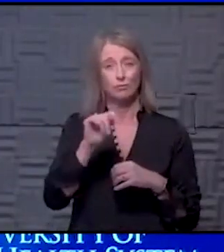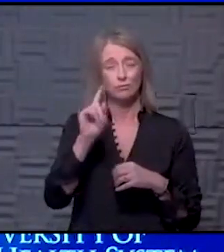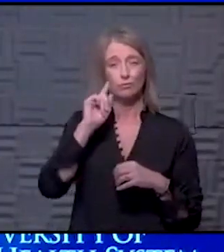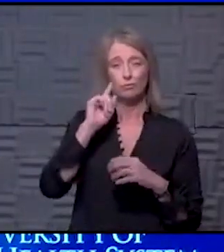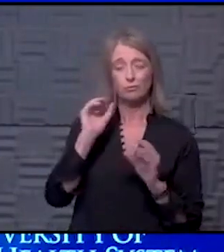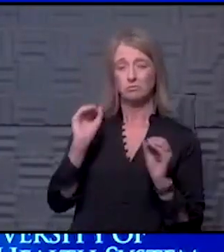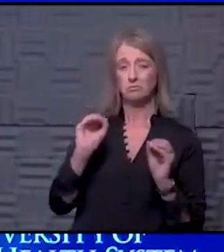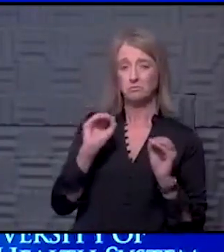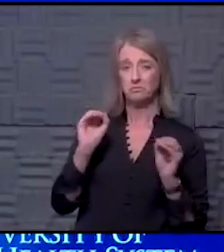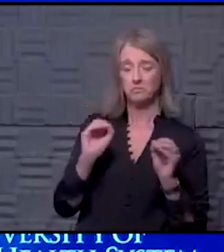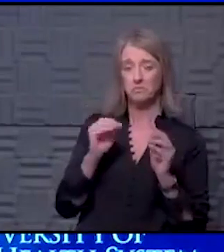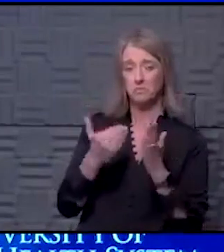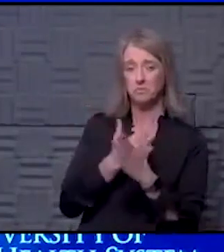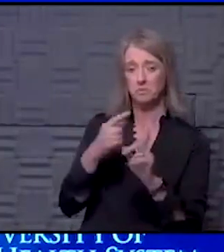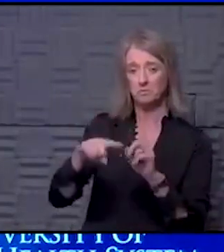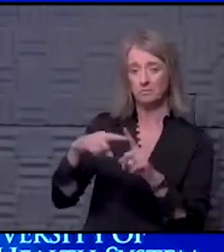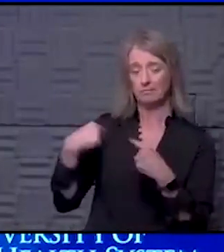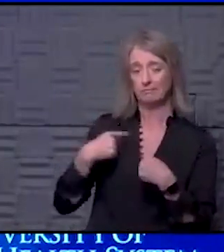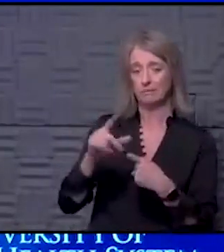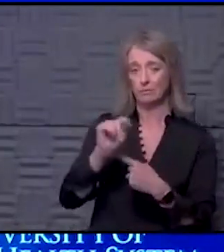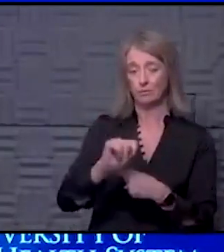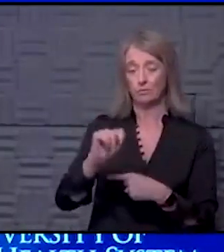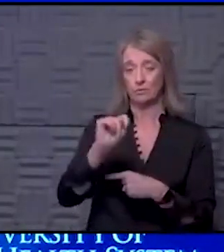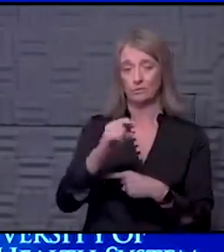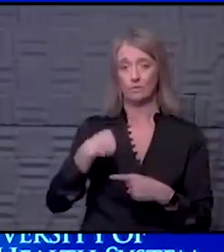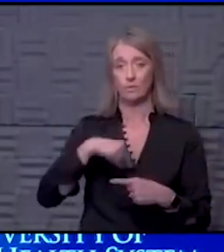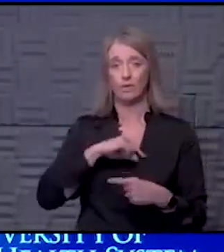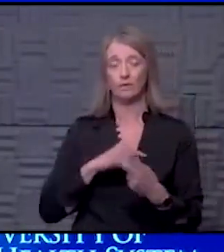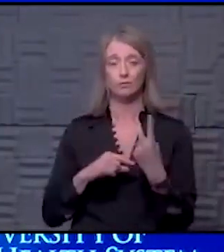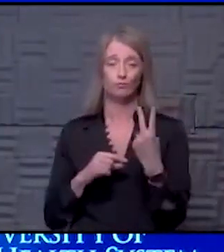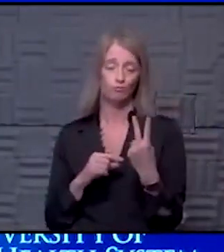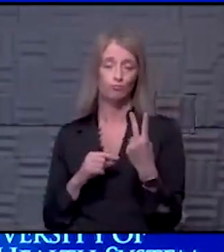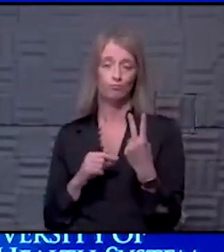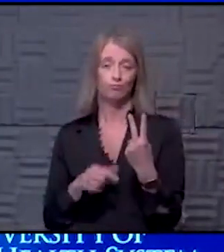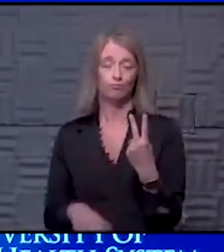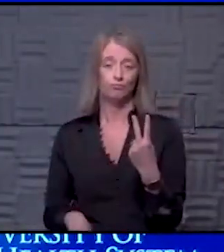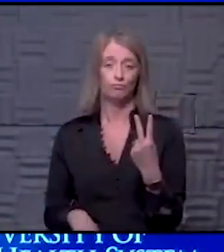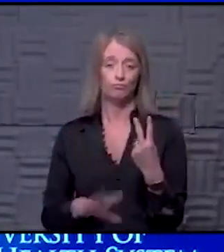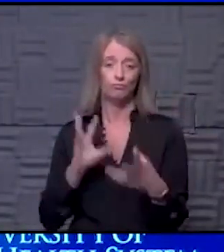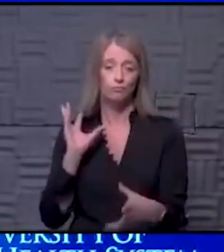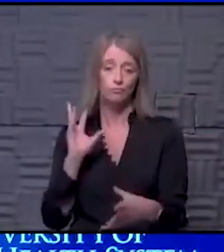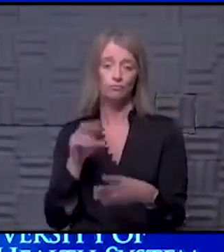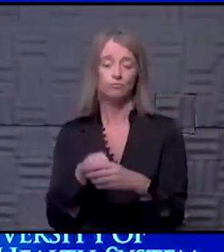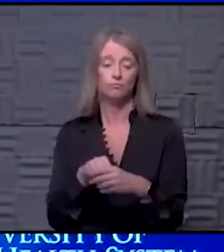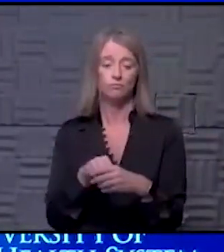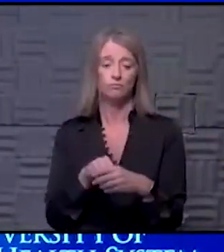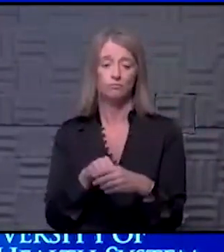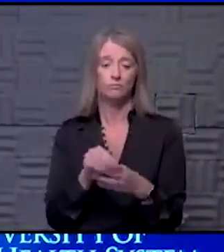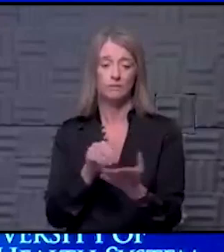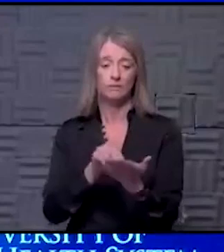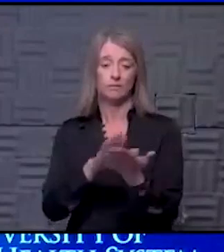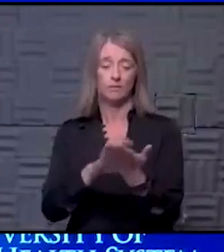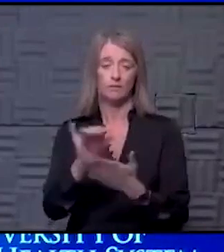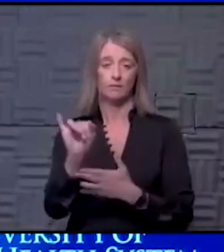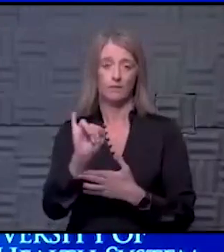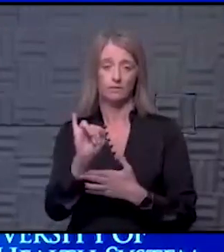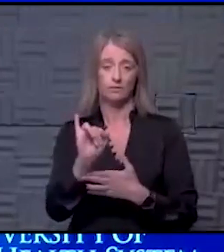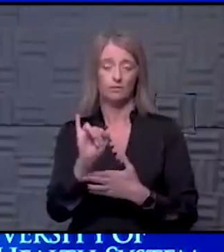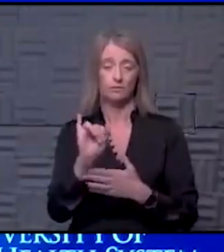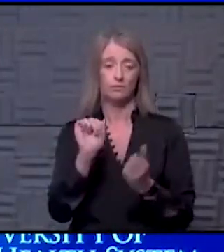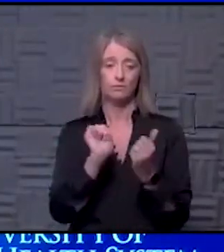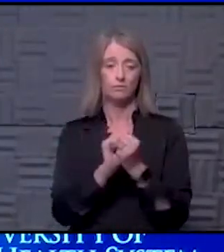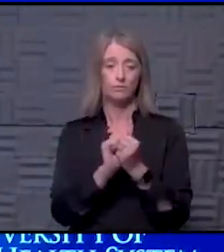heard of any new positives since then, but as of Tuesday, we had 2 total documented infections